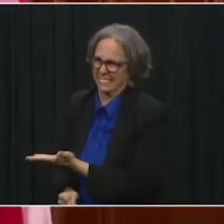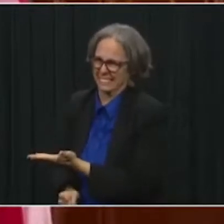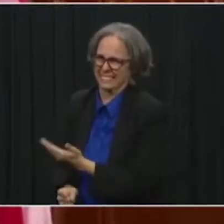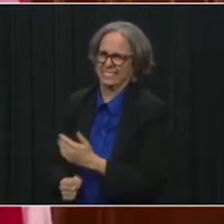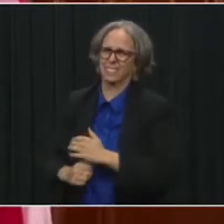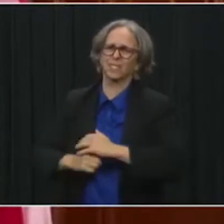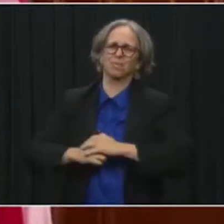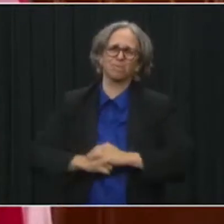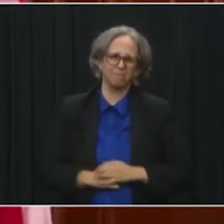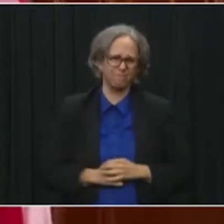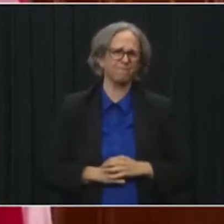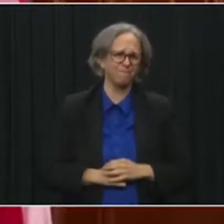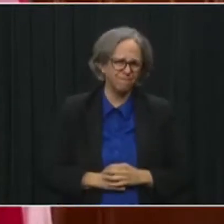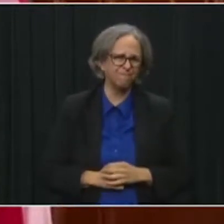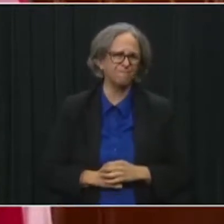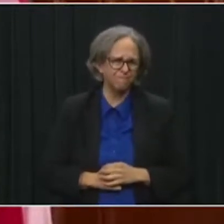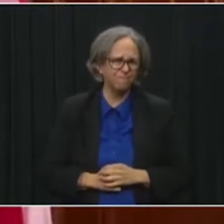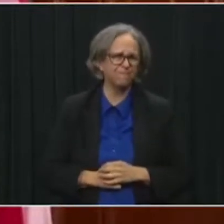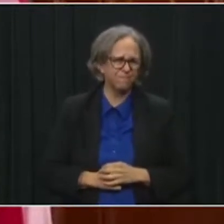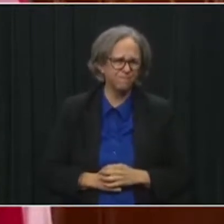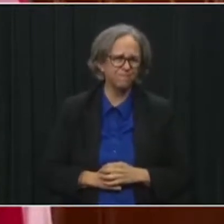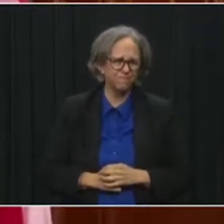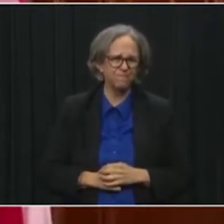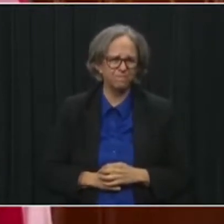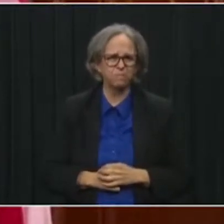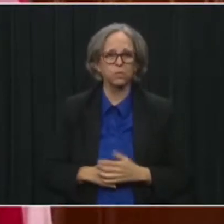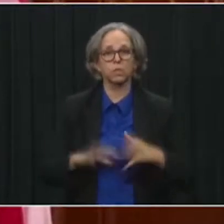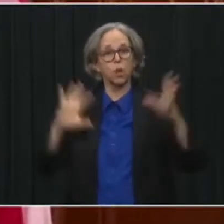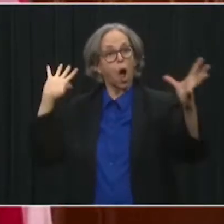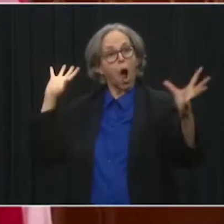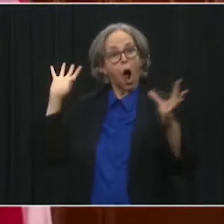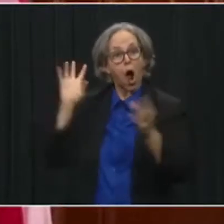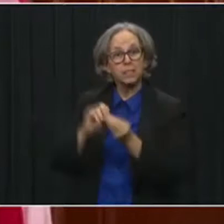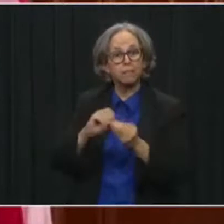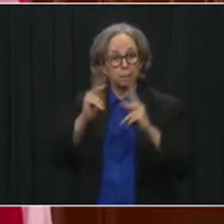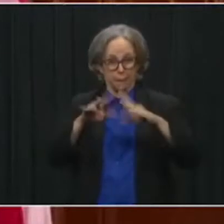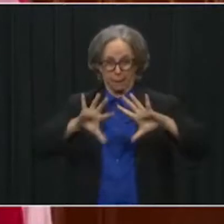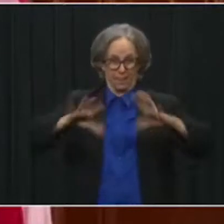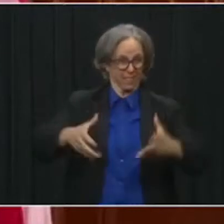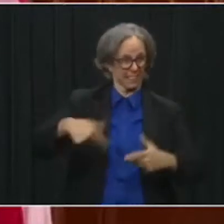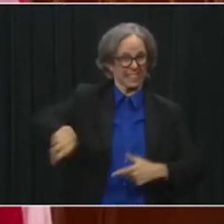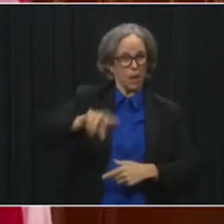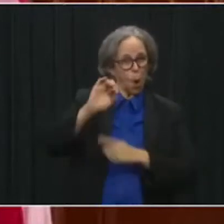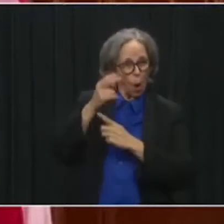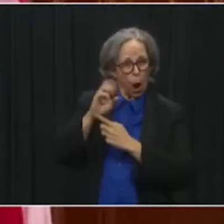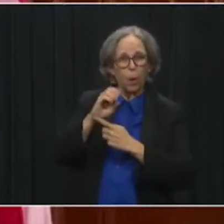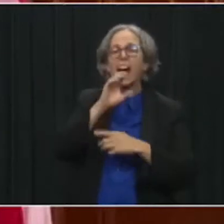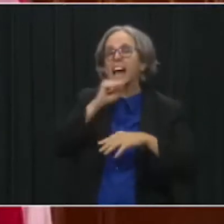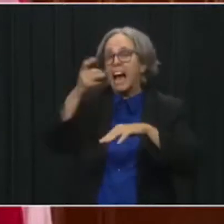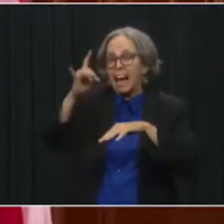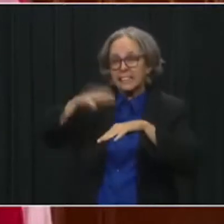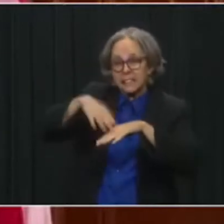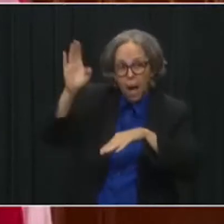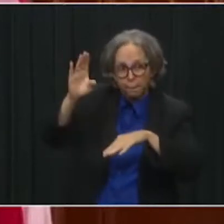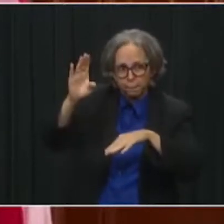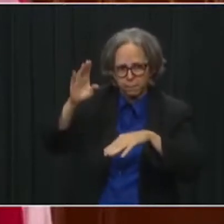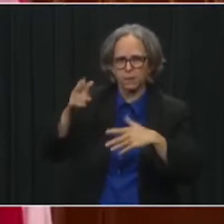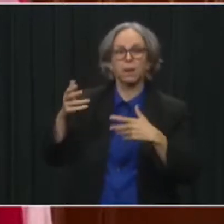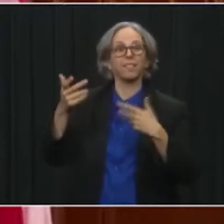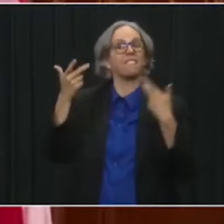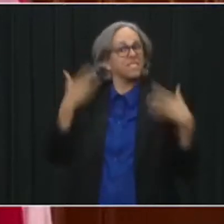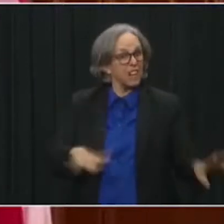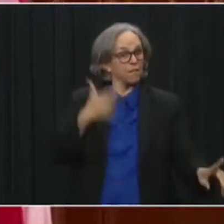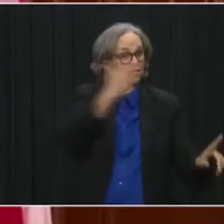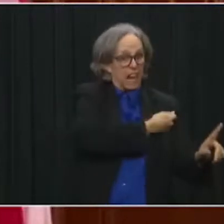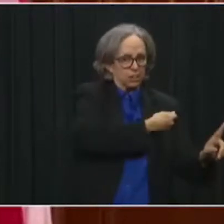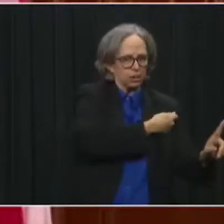By the numbers, today 60% of all adults 18 years of age and older are now vaccinated.